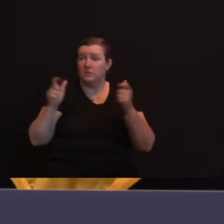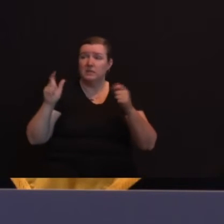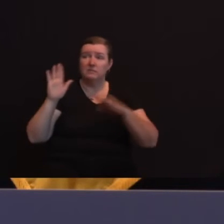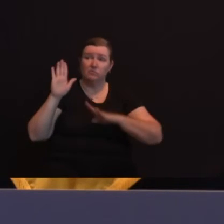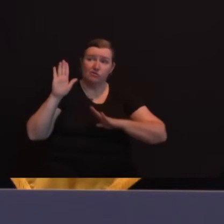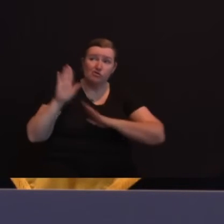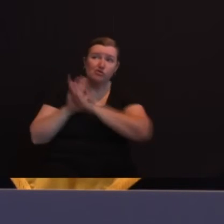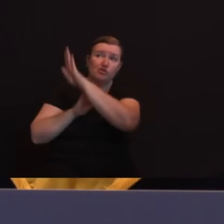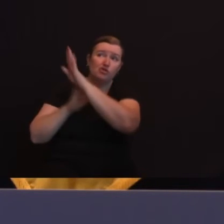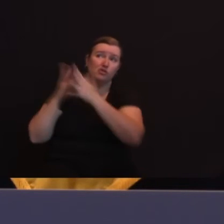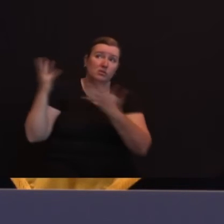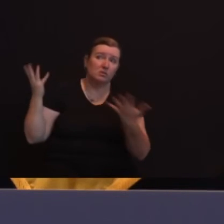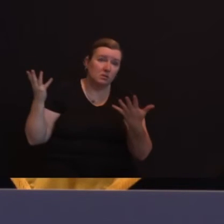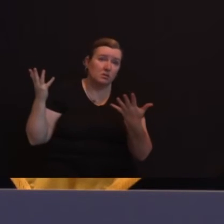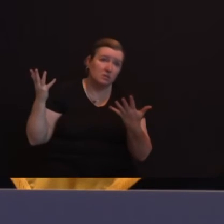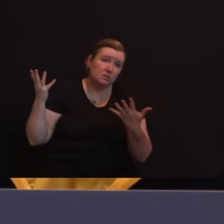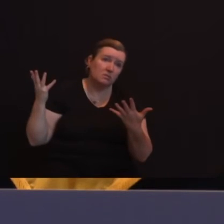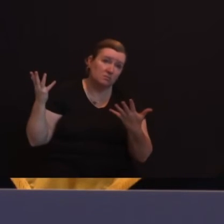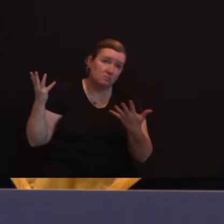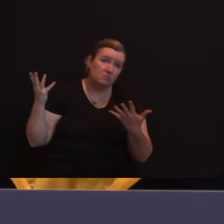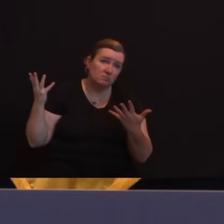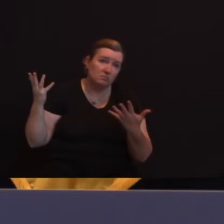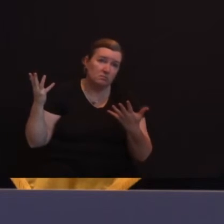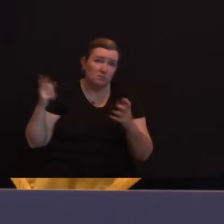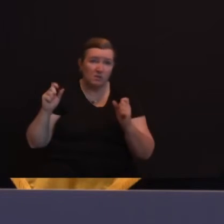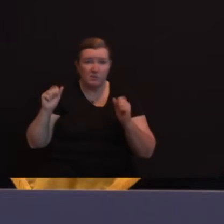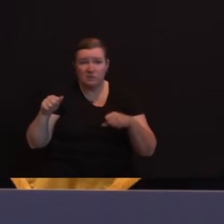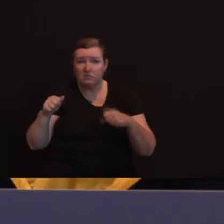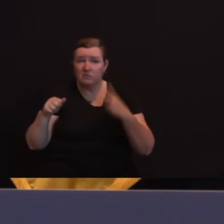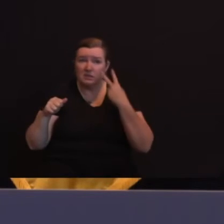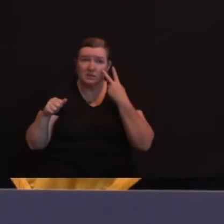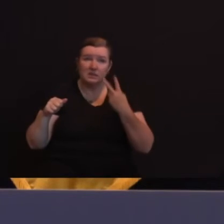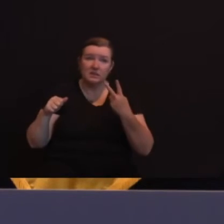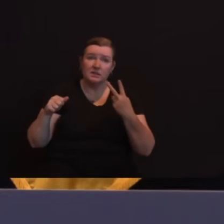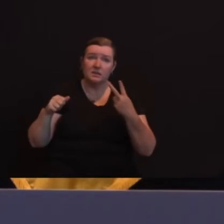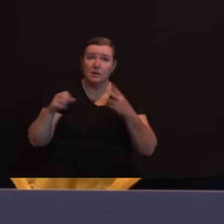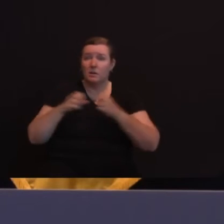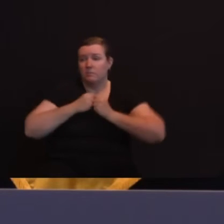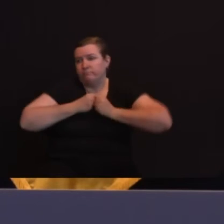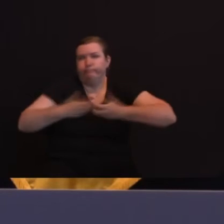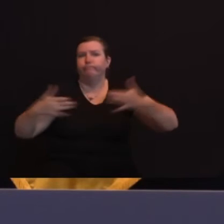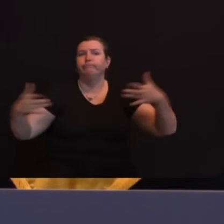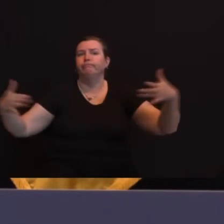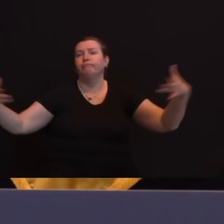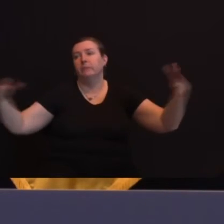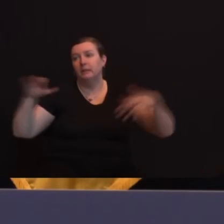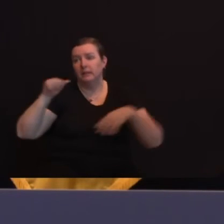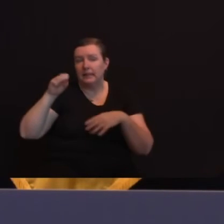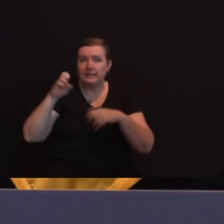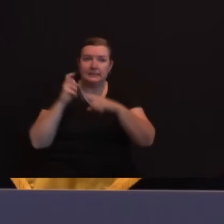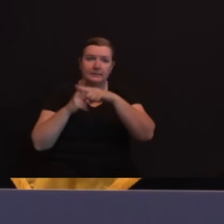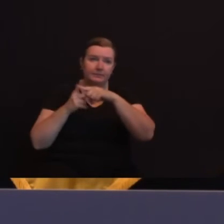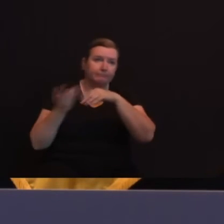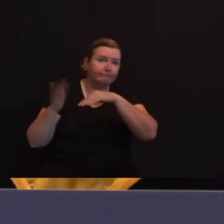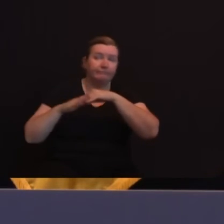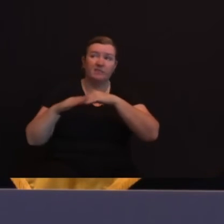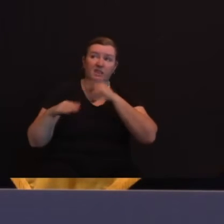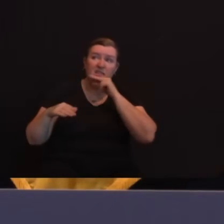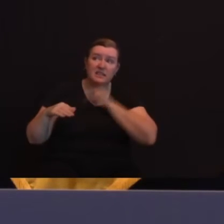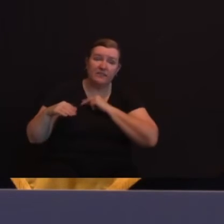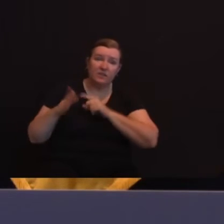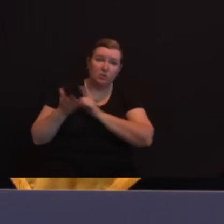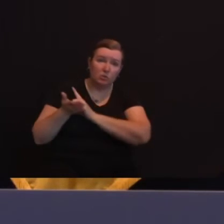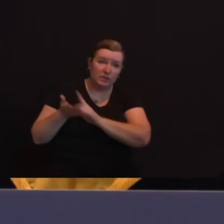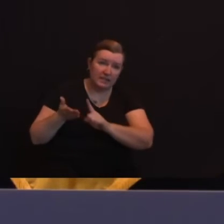we see an explosion of cases coming in Thanksgiving week, for instance, you know, that will show up a week or two later? Thank